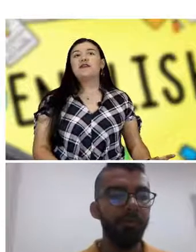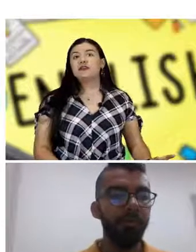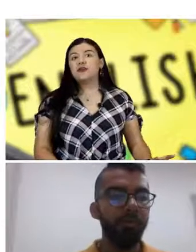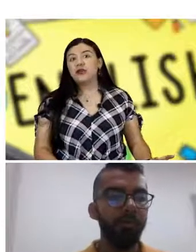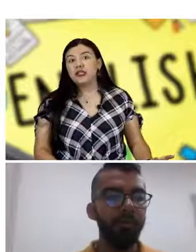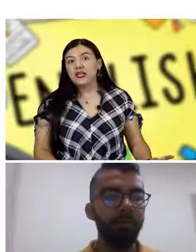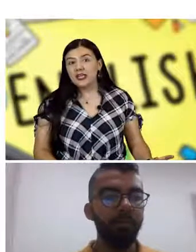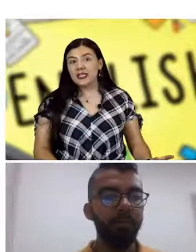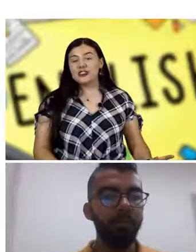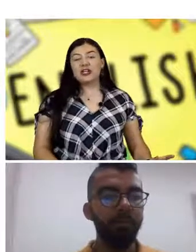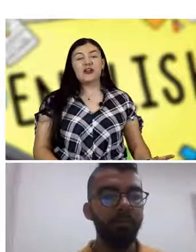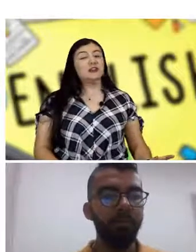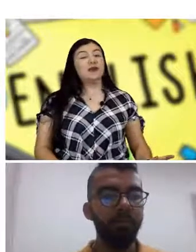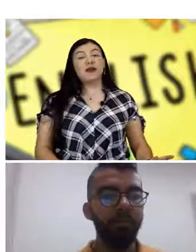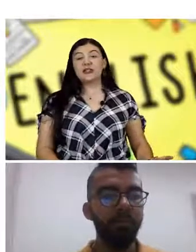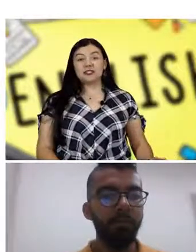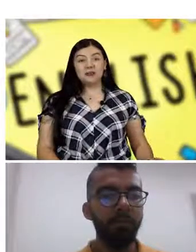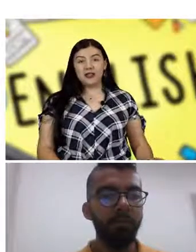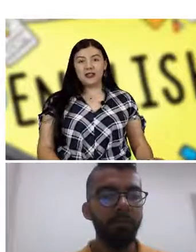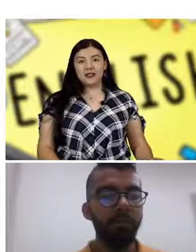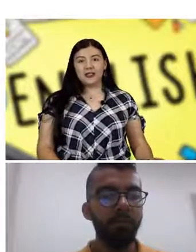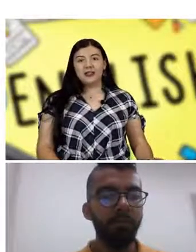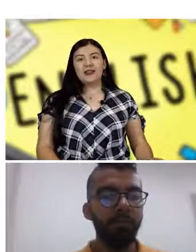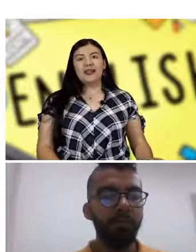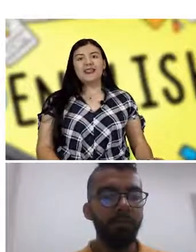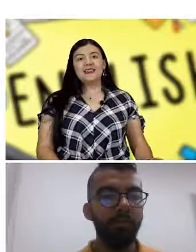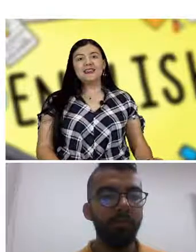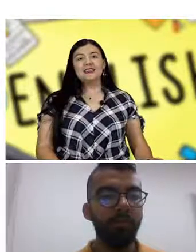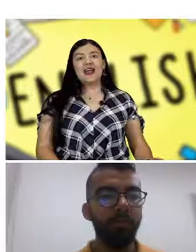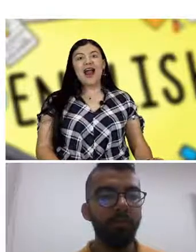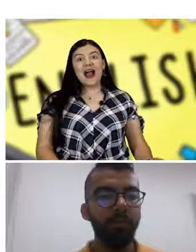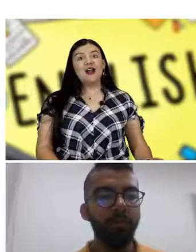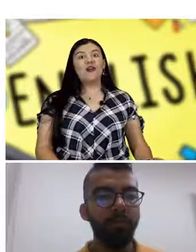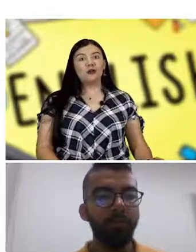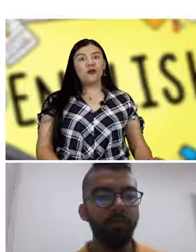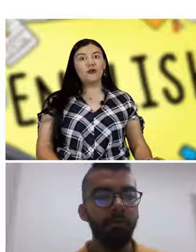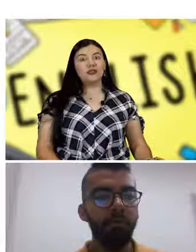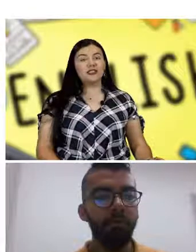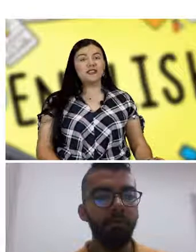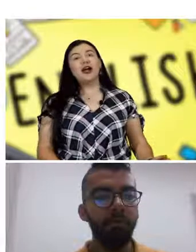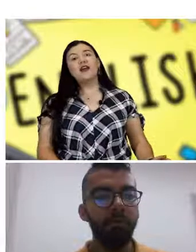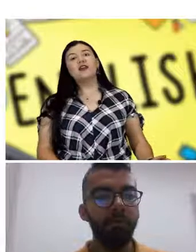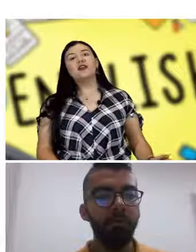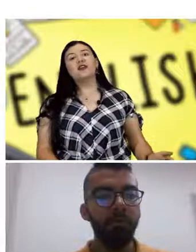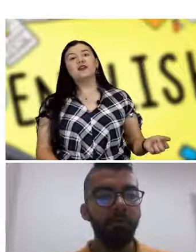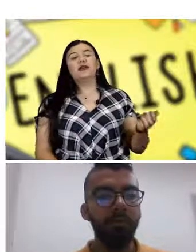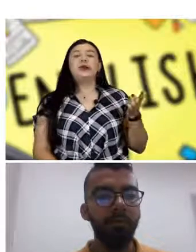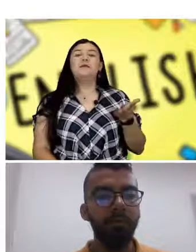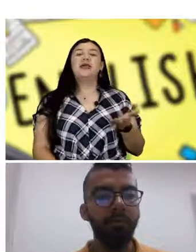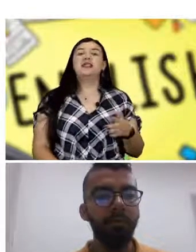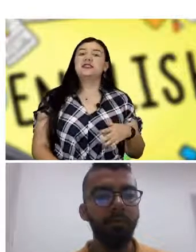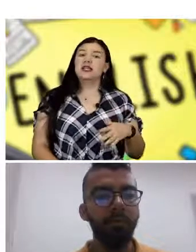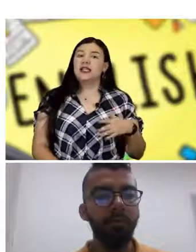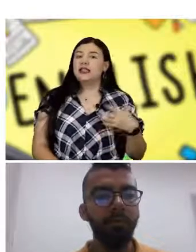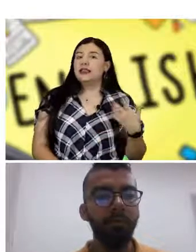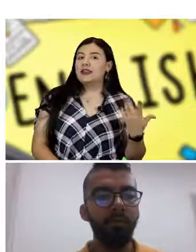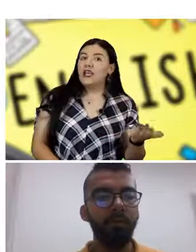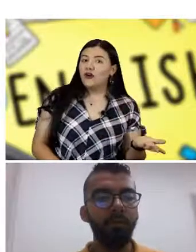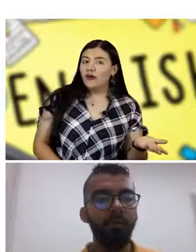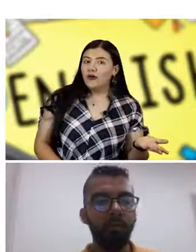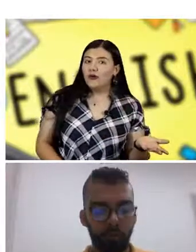because we have another word in English that is very similar. That is ankle. Yes, ankle